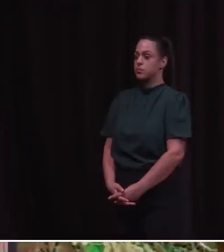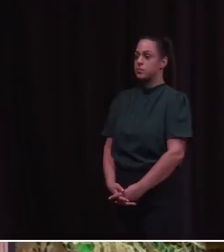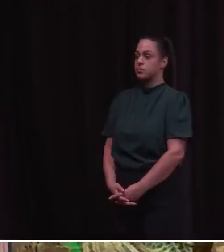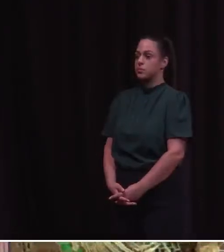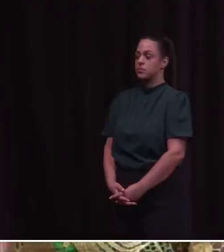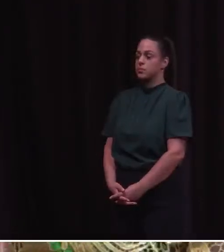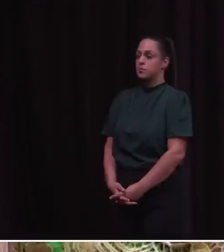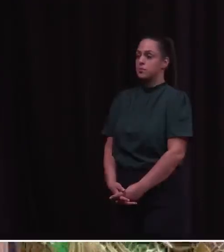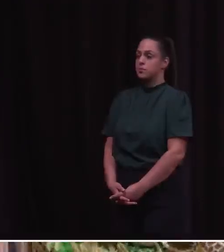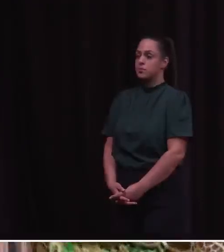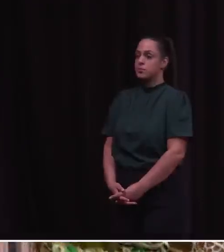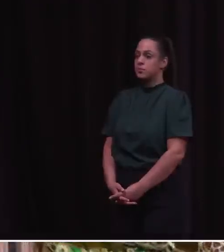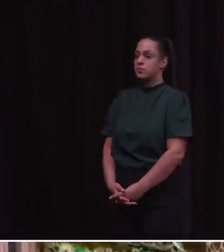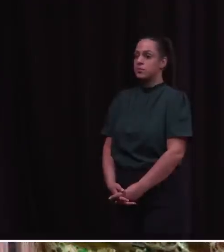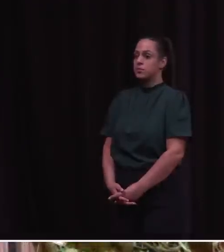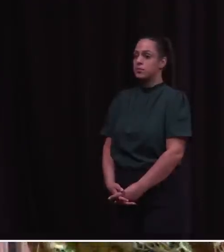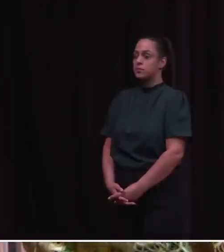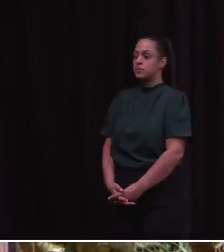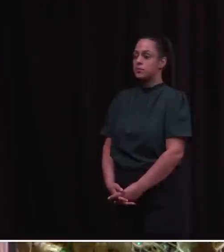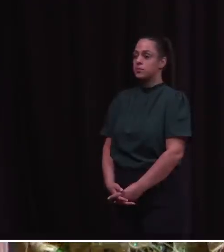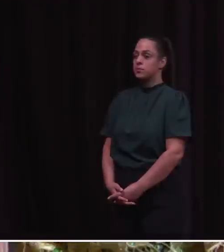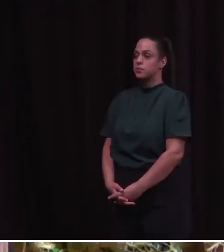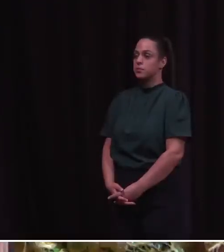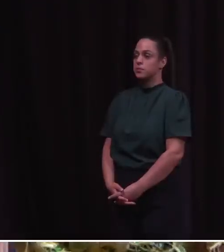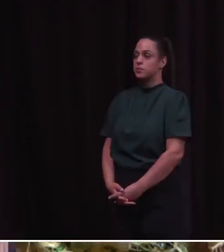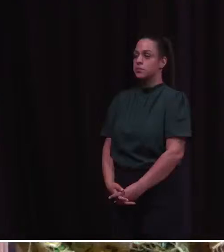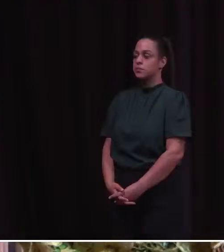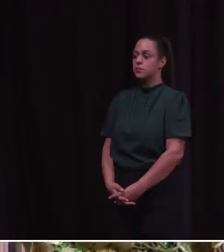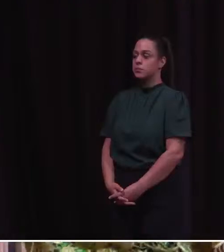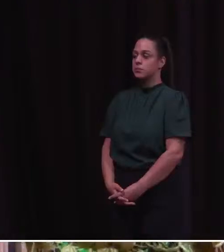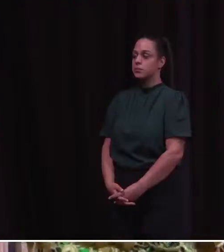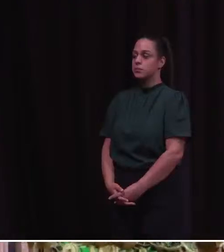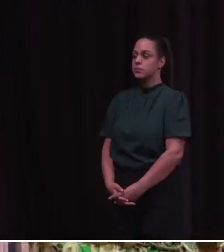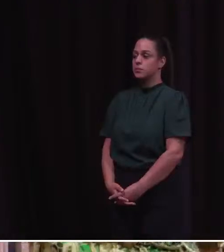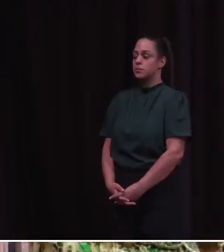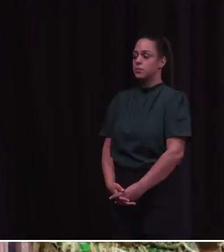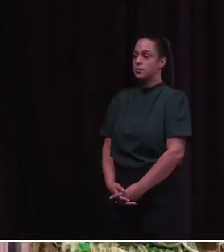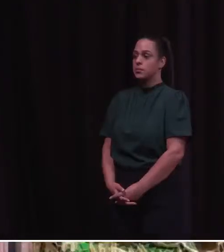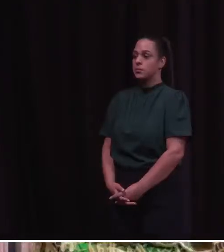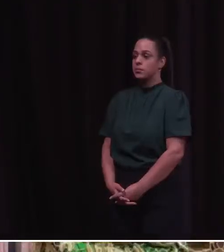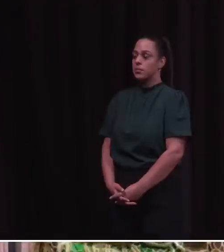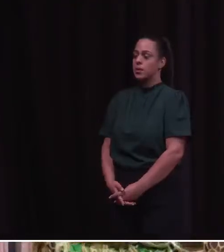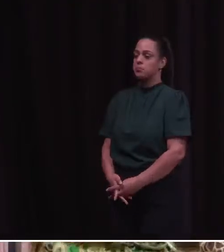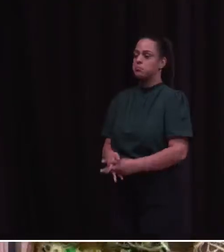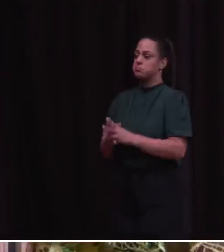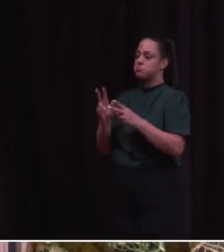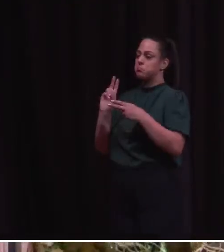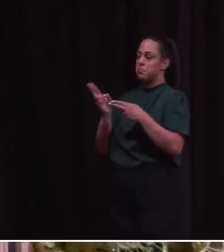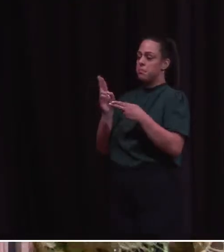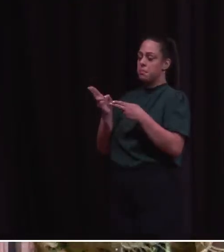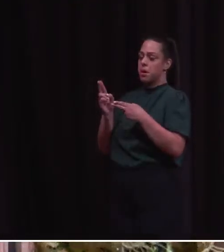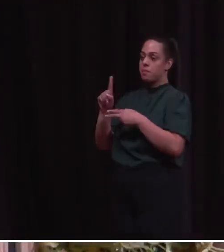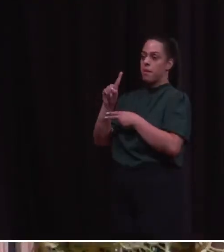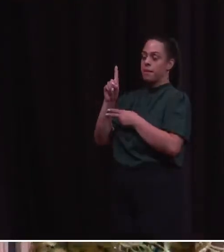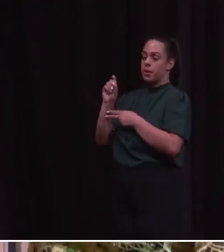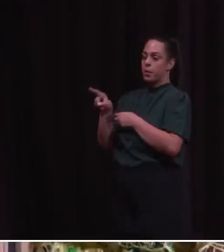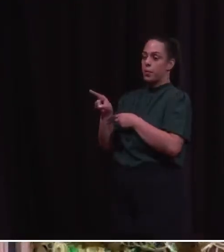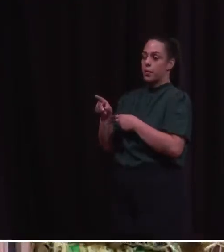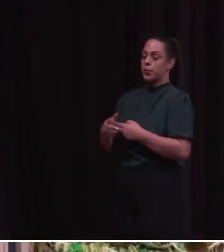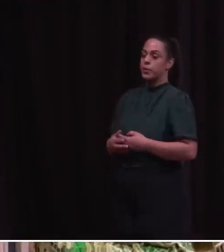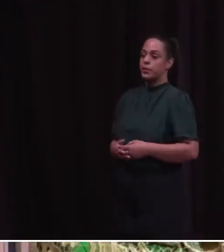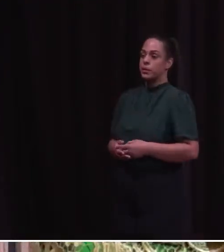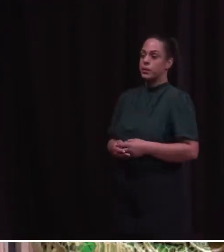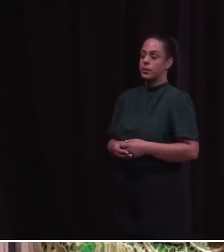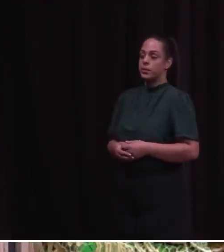discuss various ways women are categorized based on different stages of their lives. Could you please elaborate